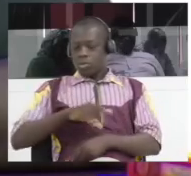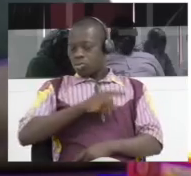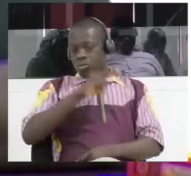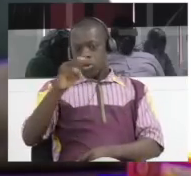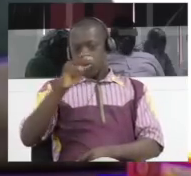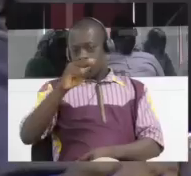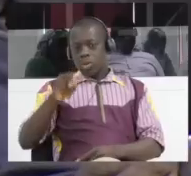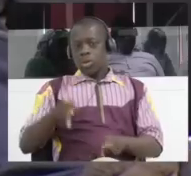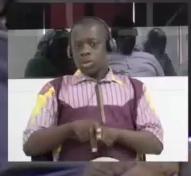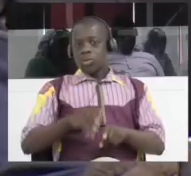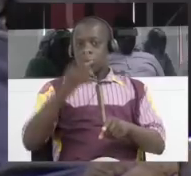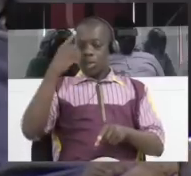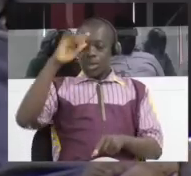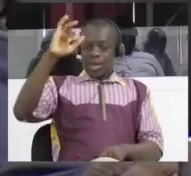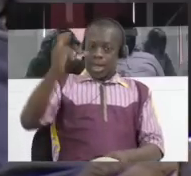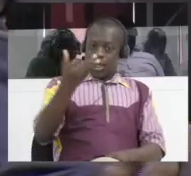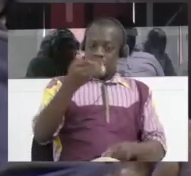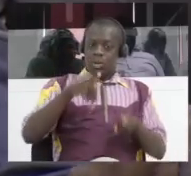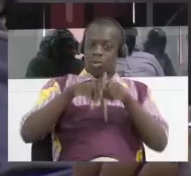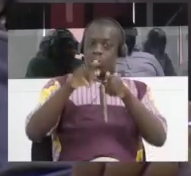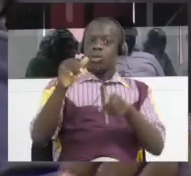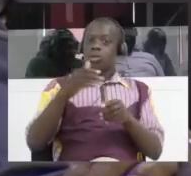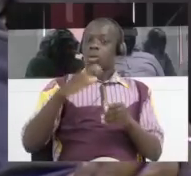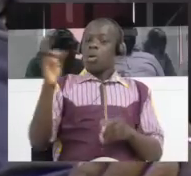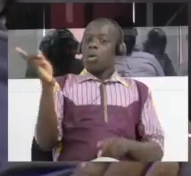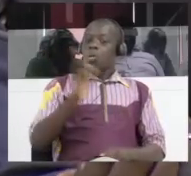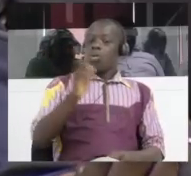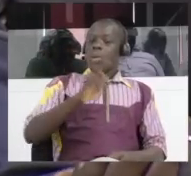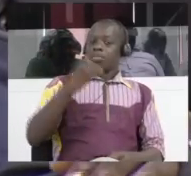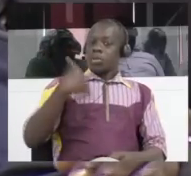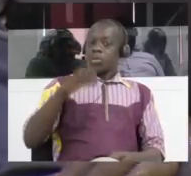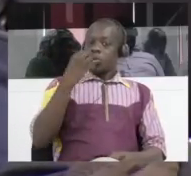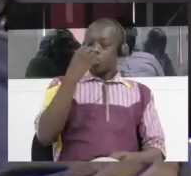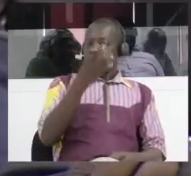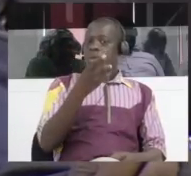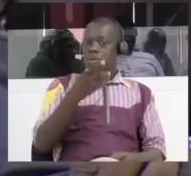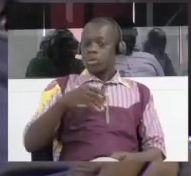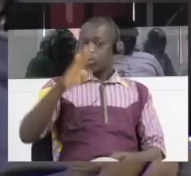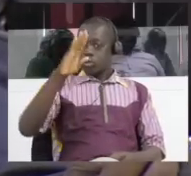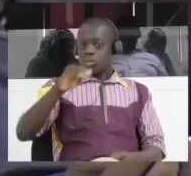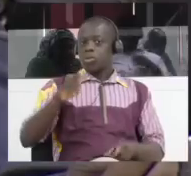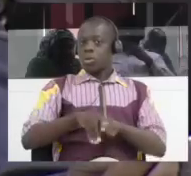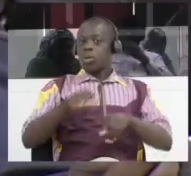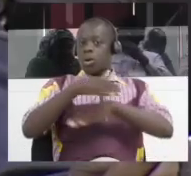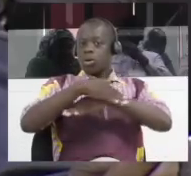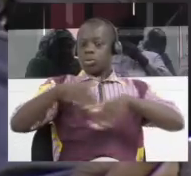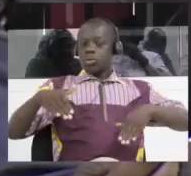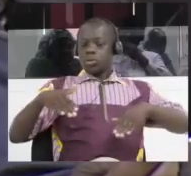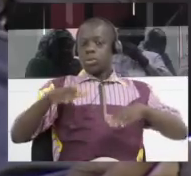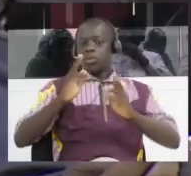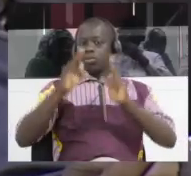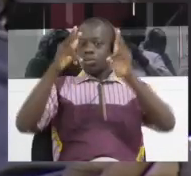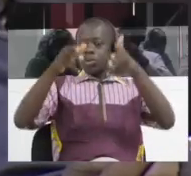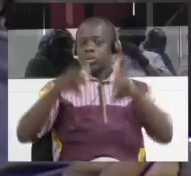armed. Did you comply with the order that was given by the soldiers